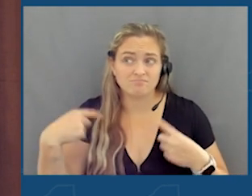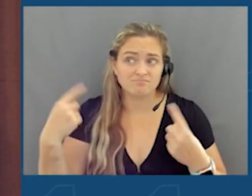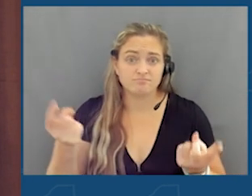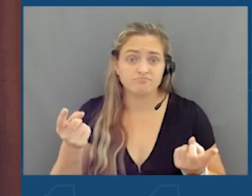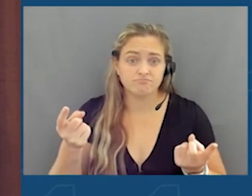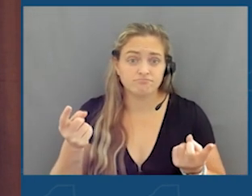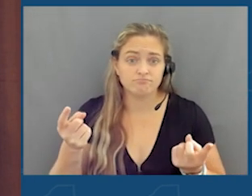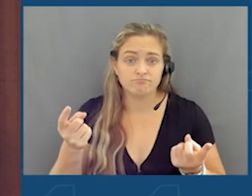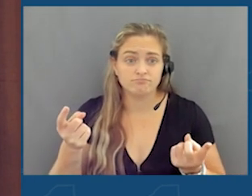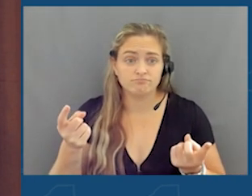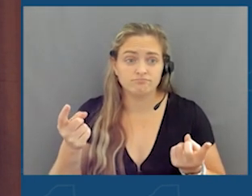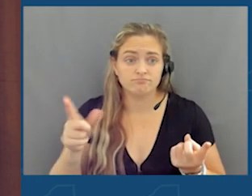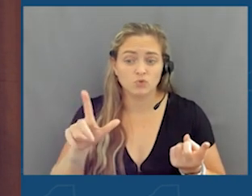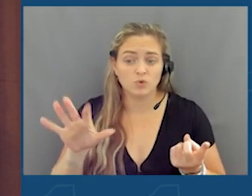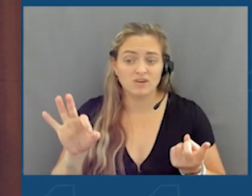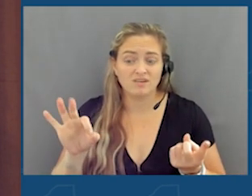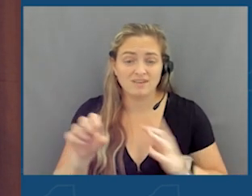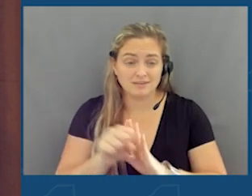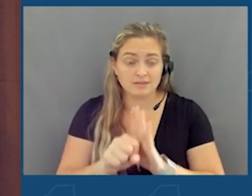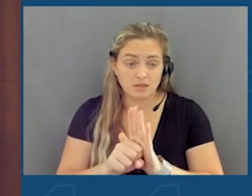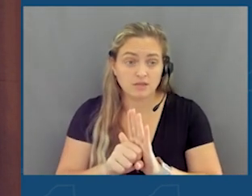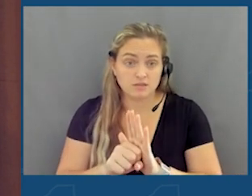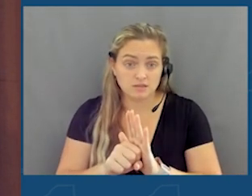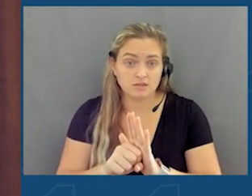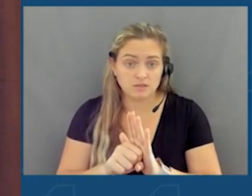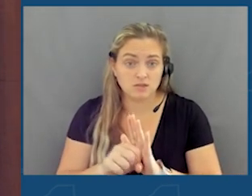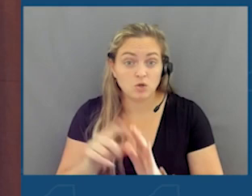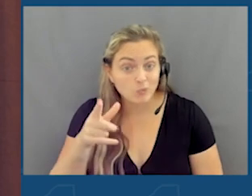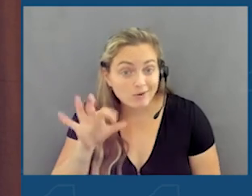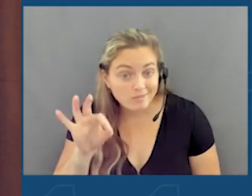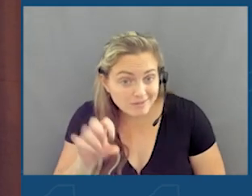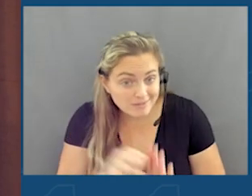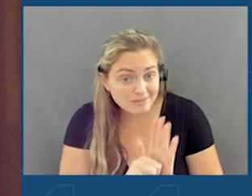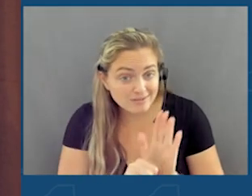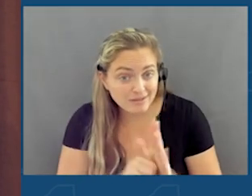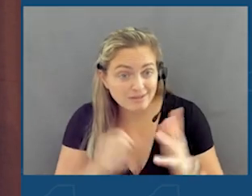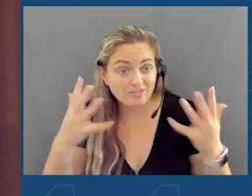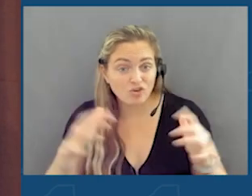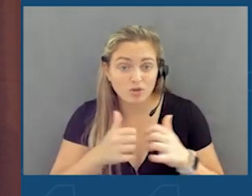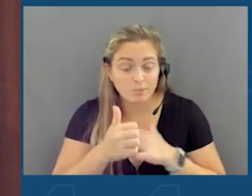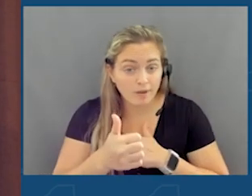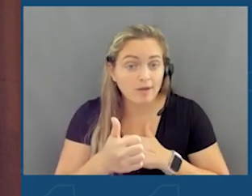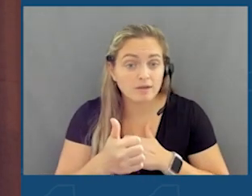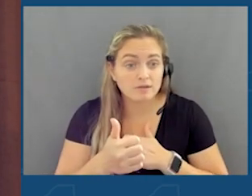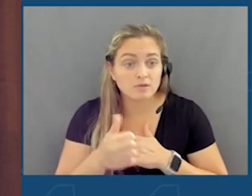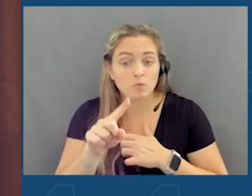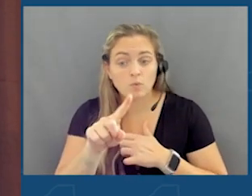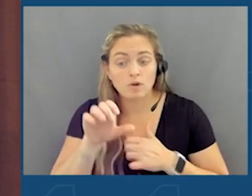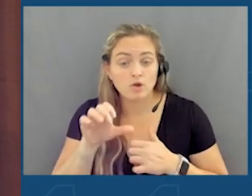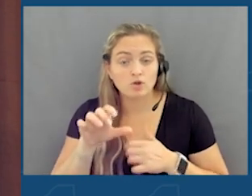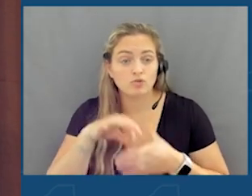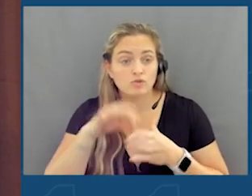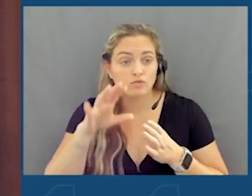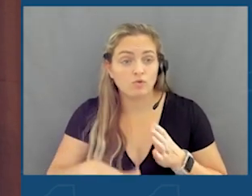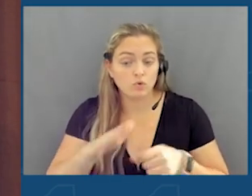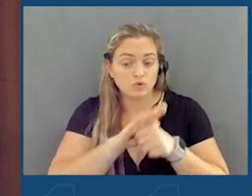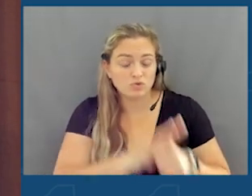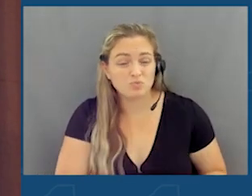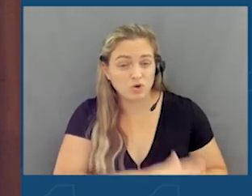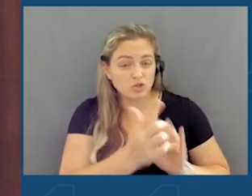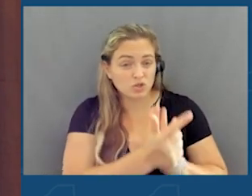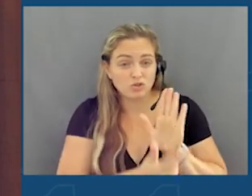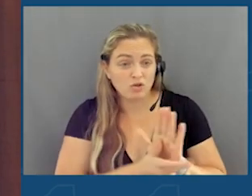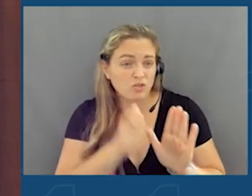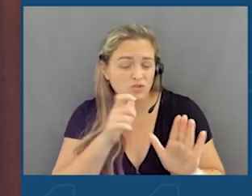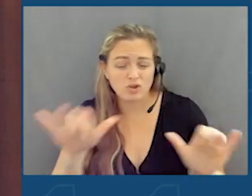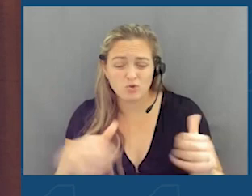29 states have already passed over 100 voter suppression laws. They're not doing what we